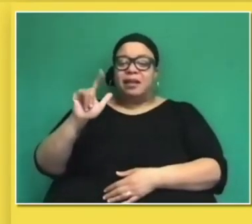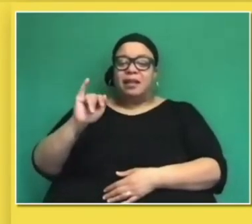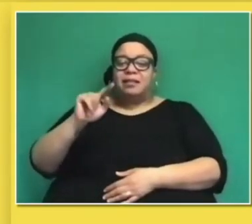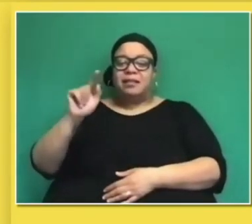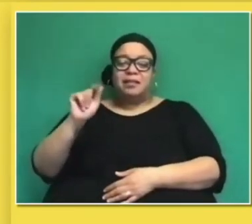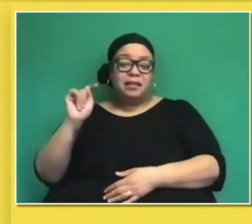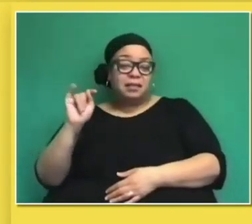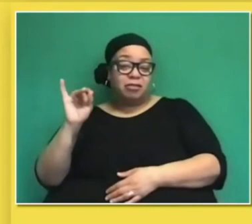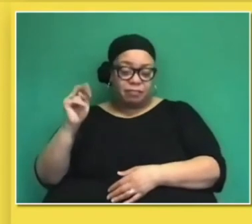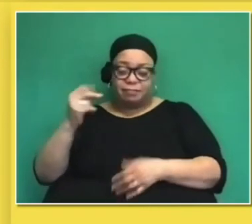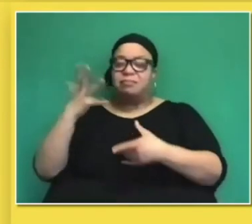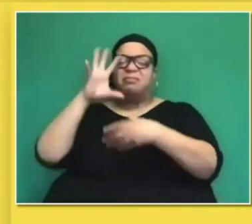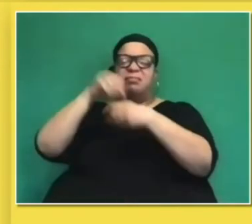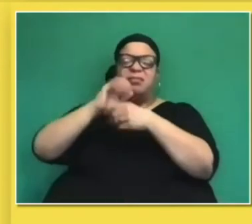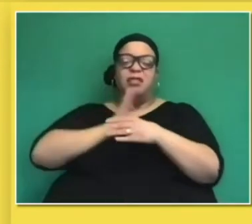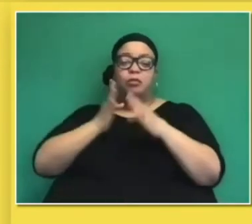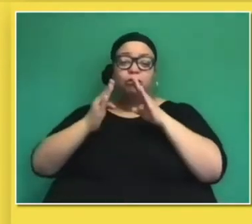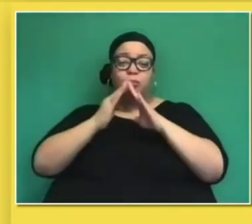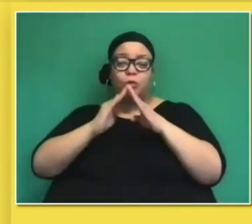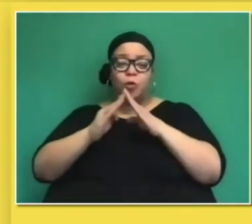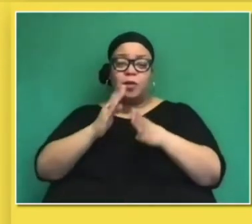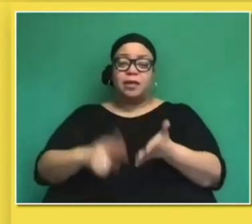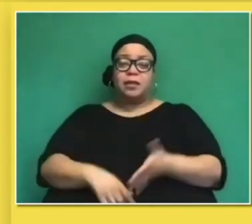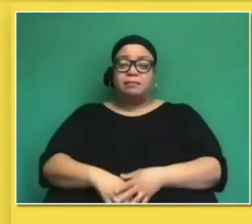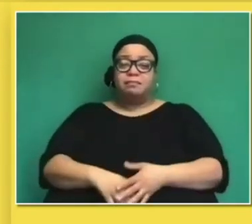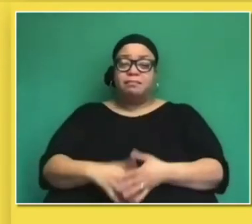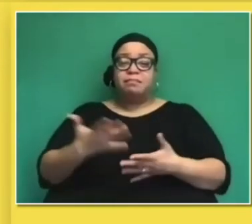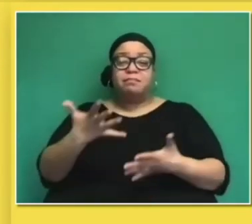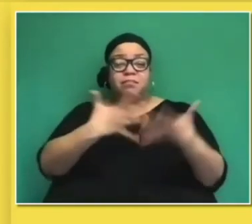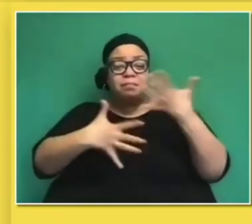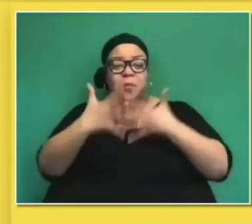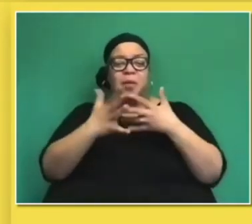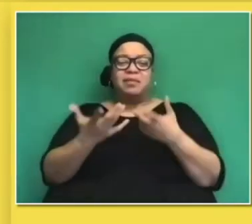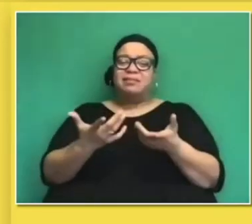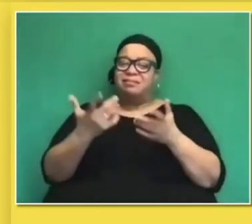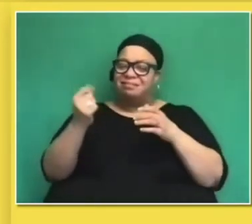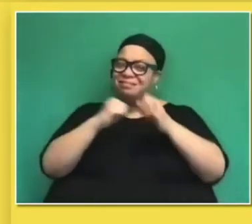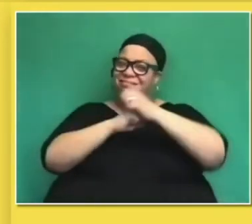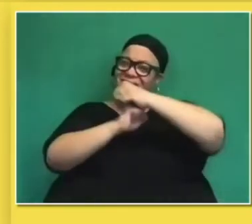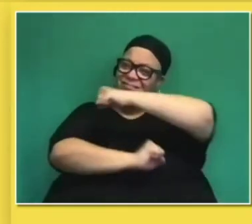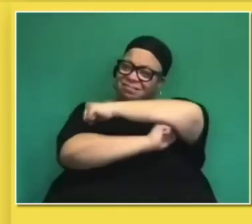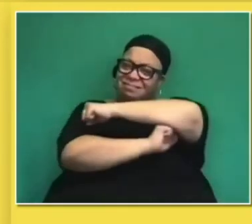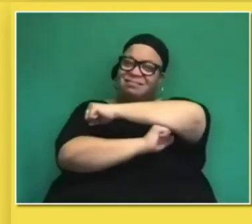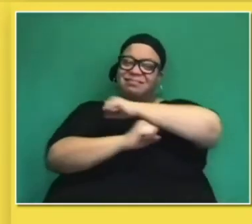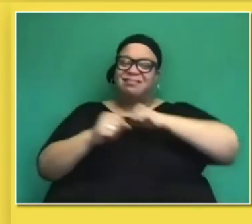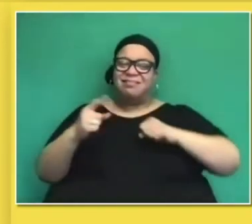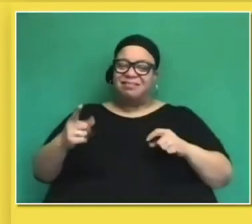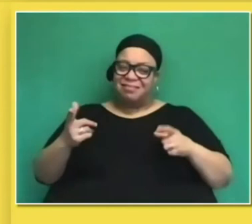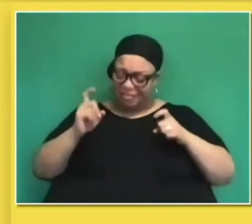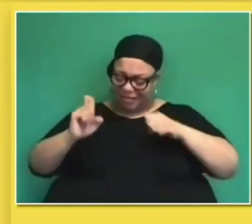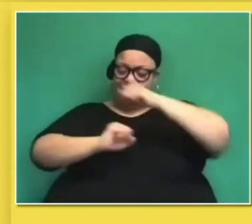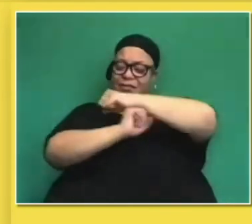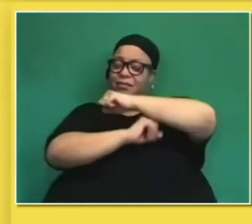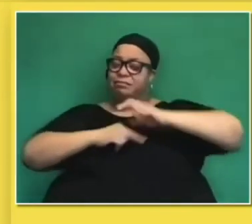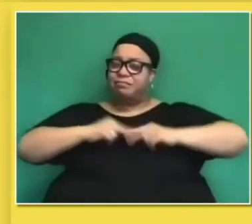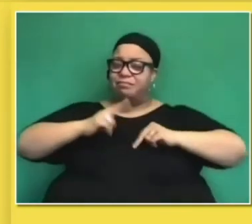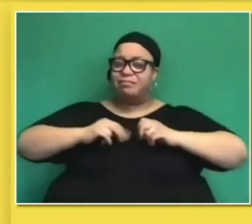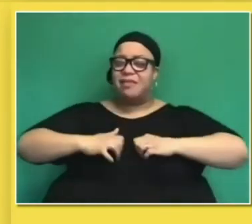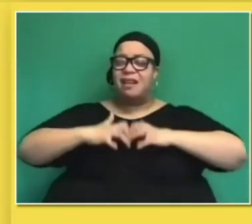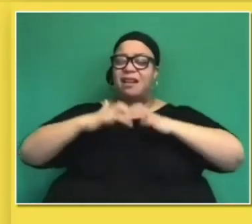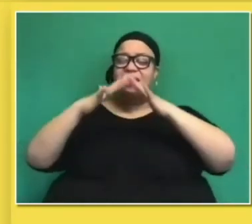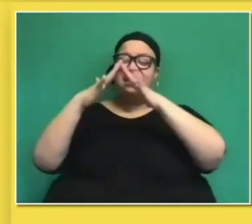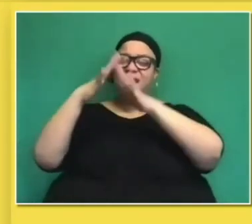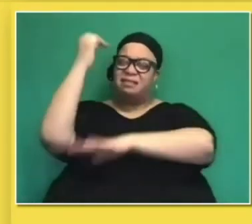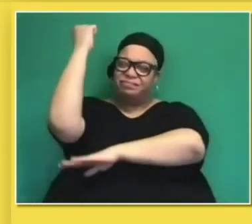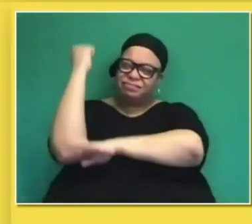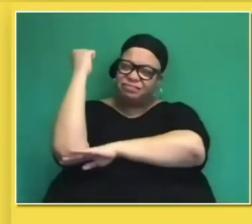to curb this pandemic and we need to pass a just stimulus. And we in the Poor People's Campaign